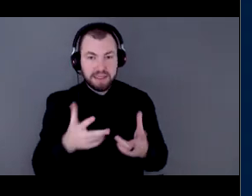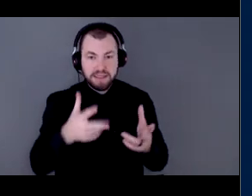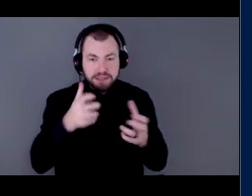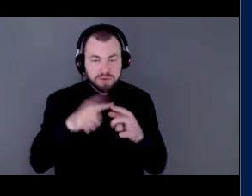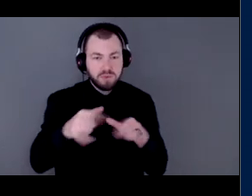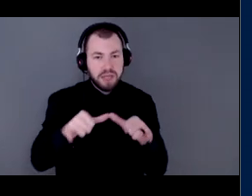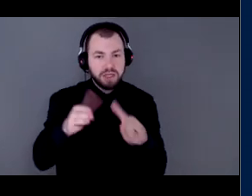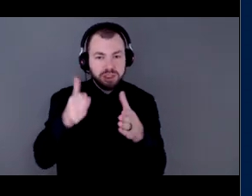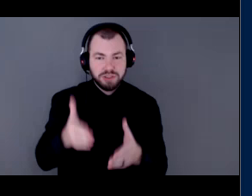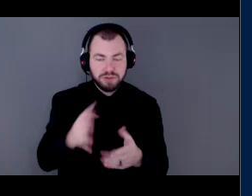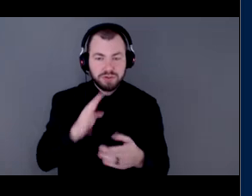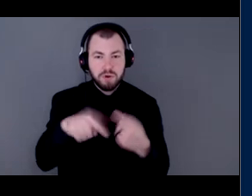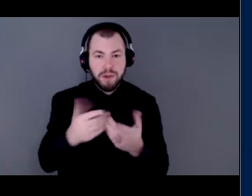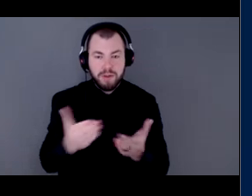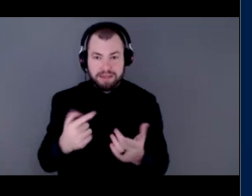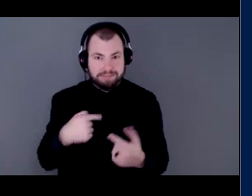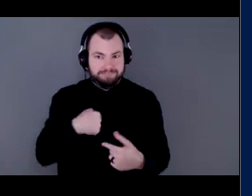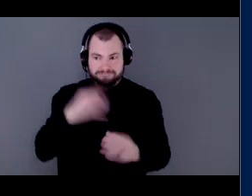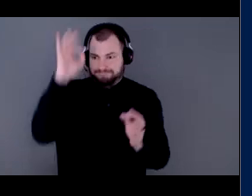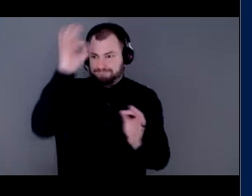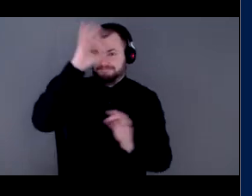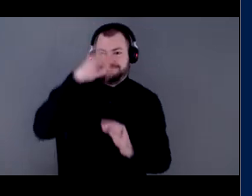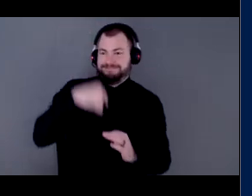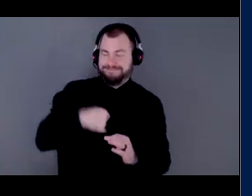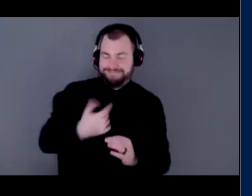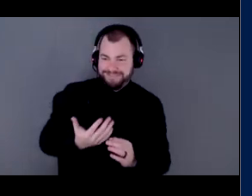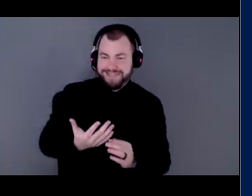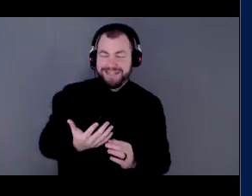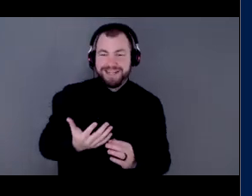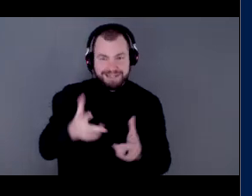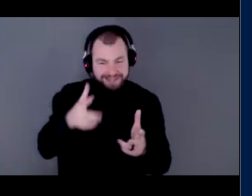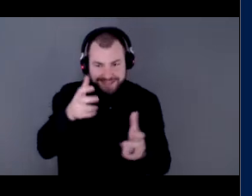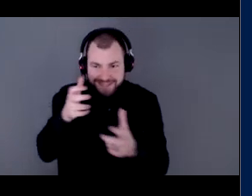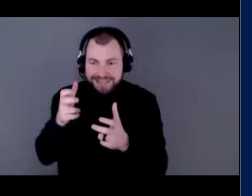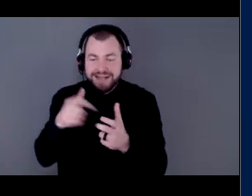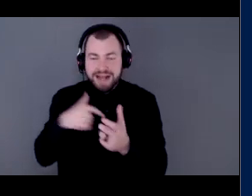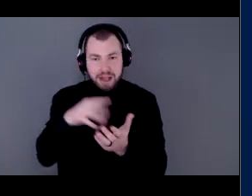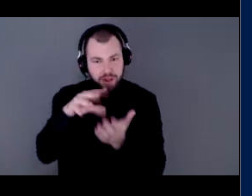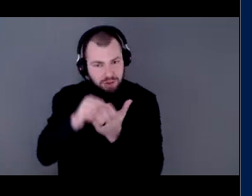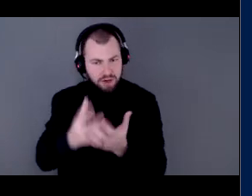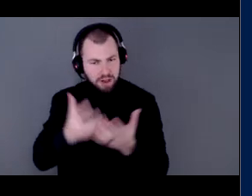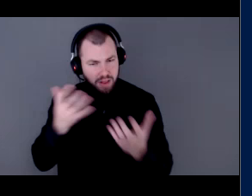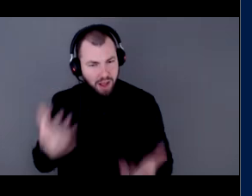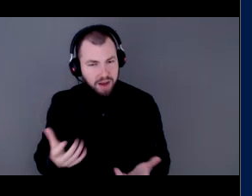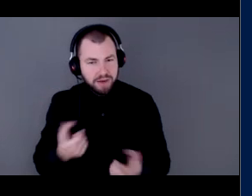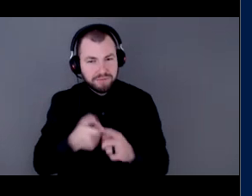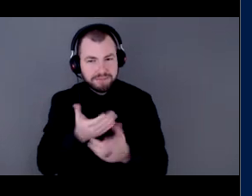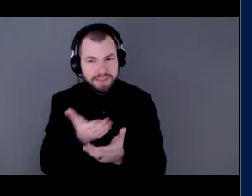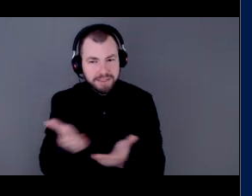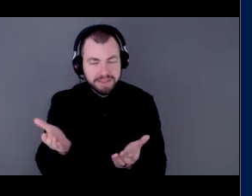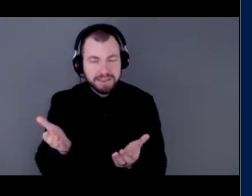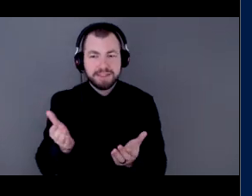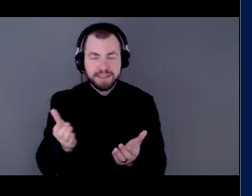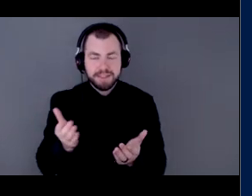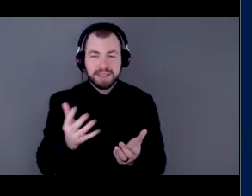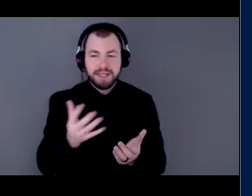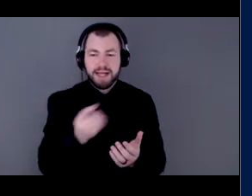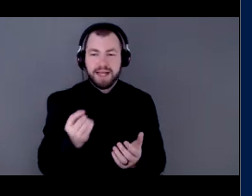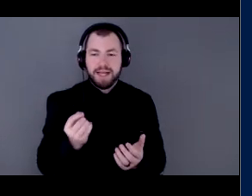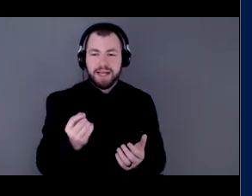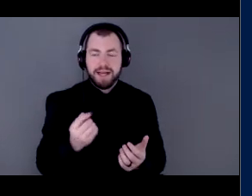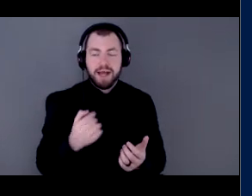things that I really don't know. I love that I learn a lot from all these things. We do